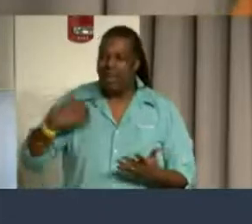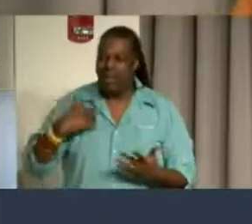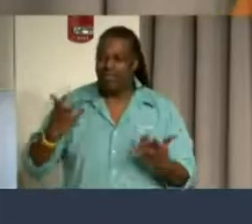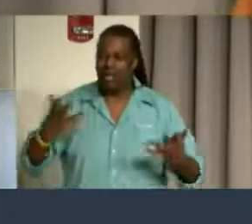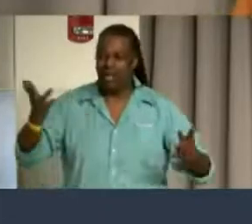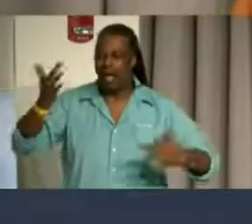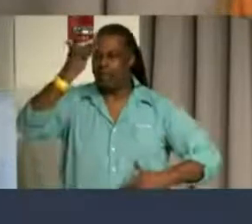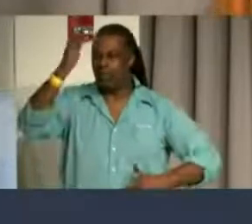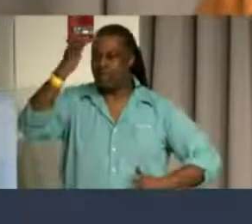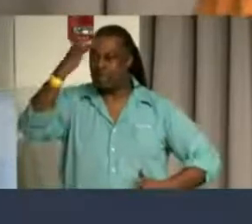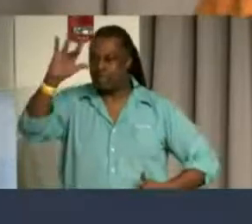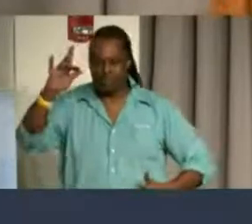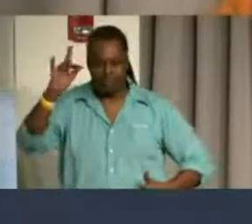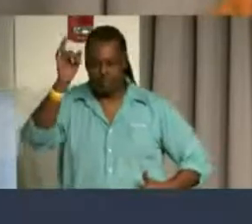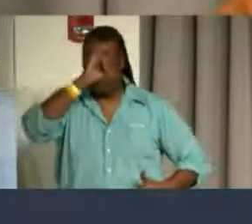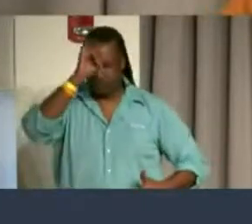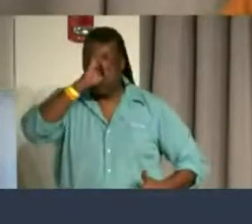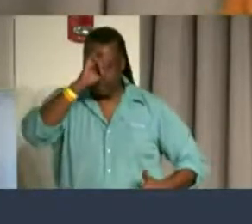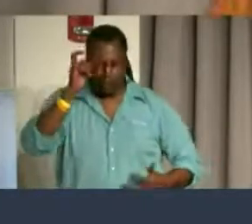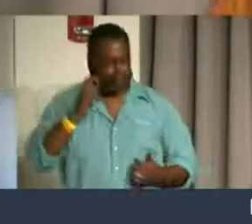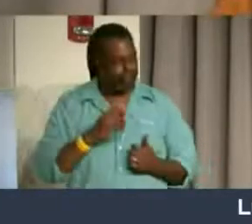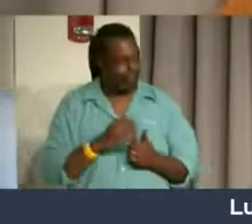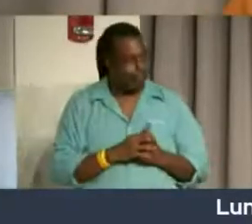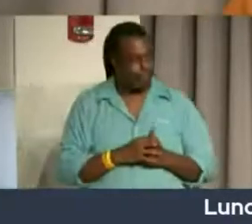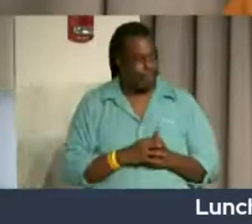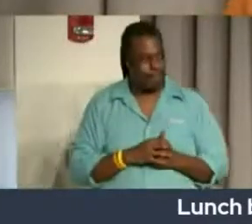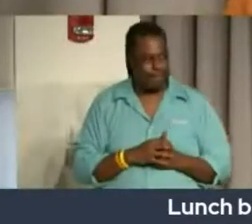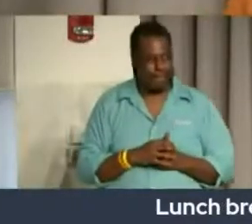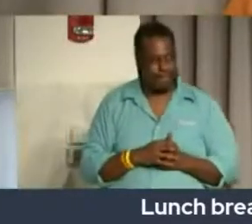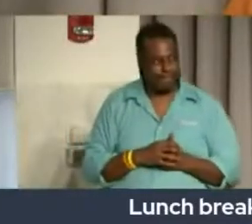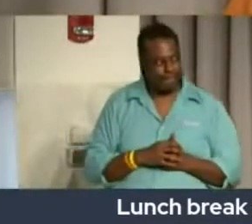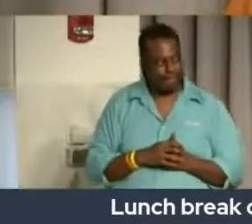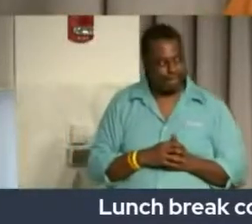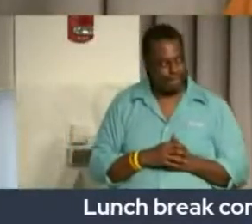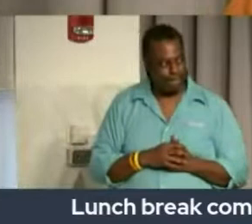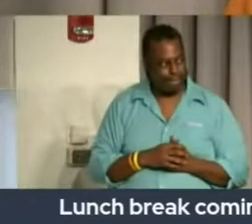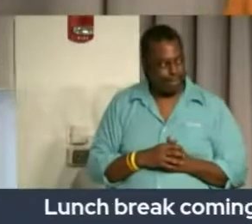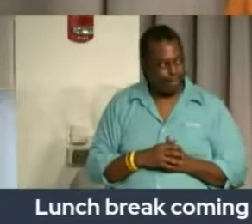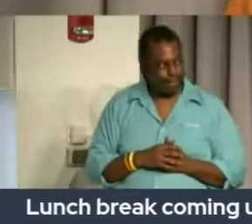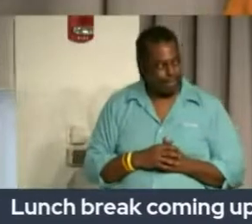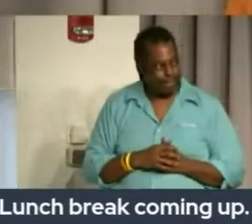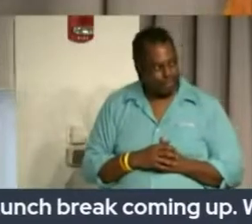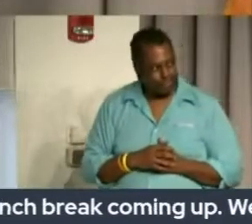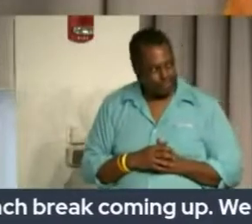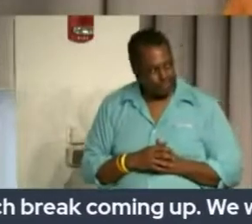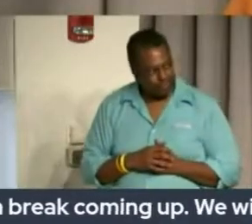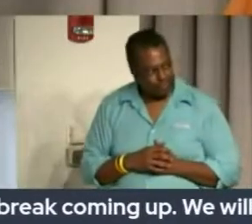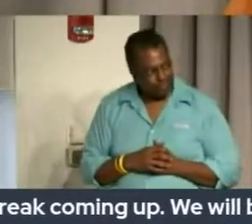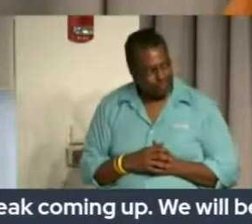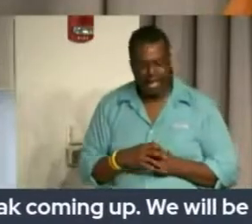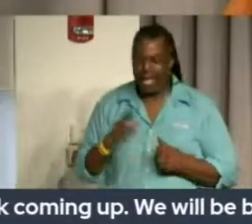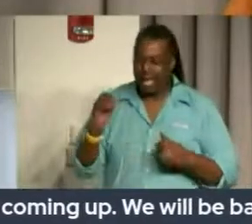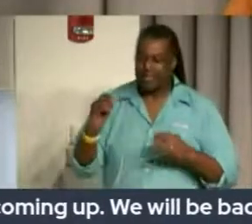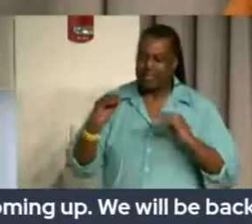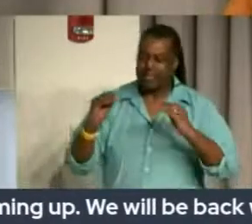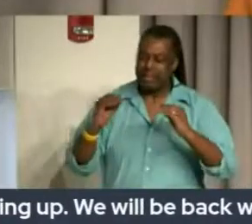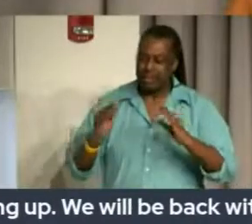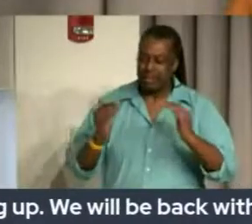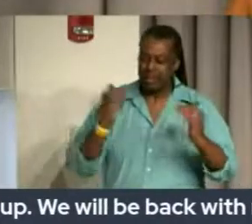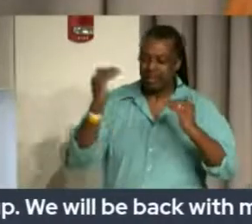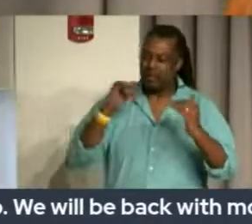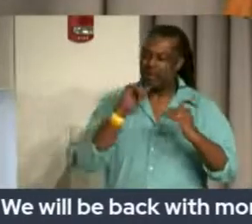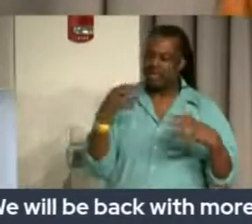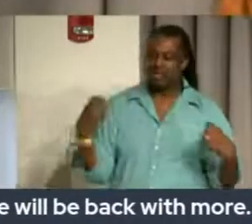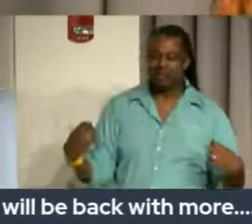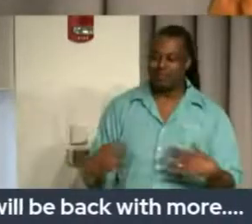you know. And for us that are the adults, you know, not to be afraid, not to